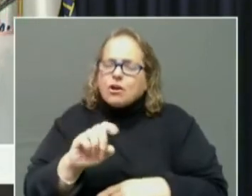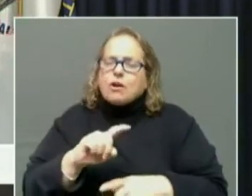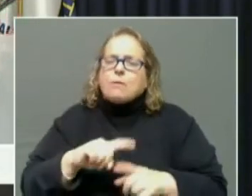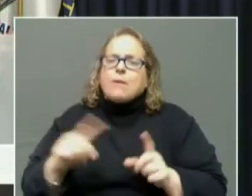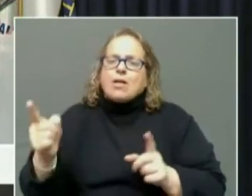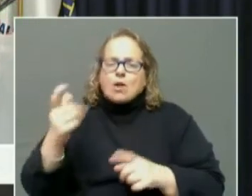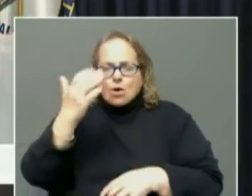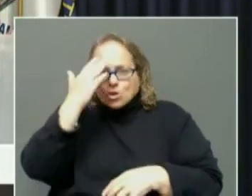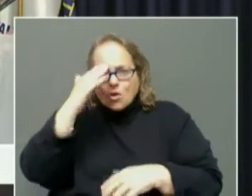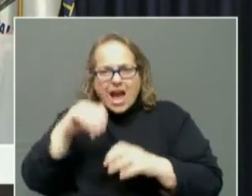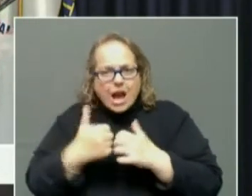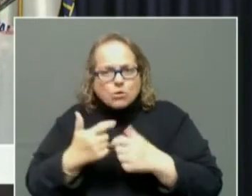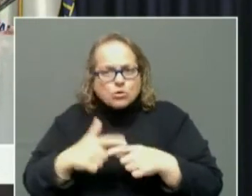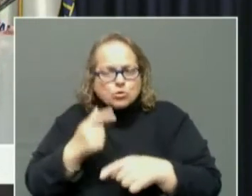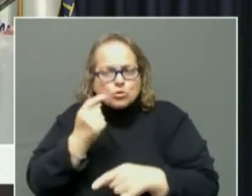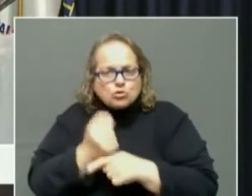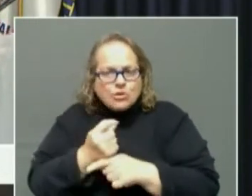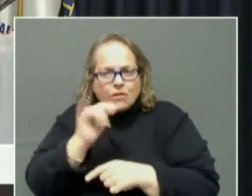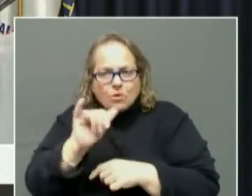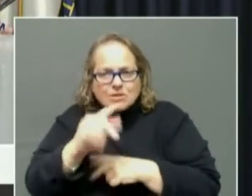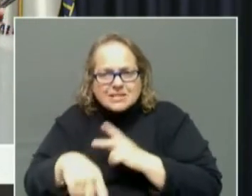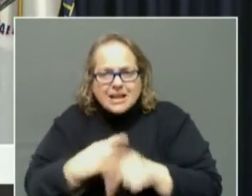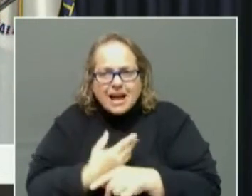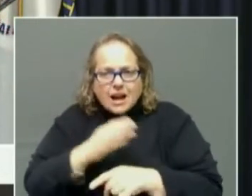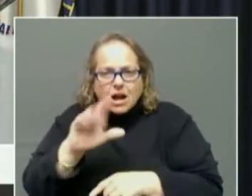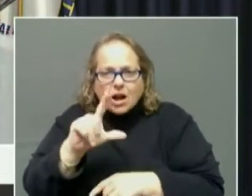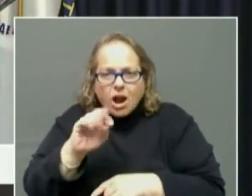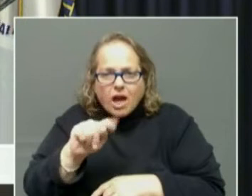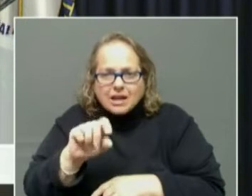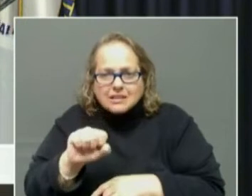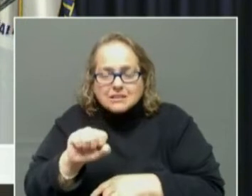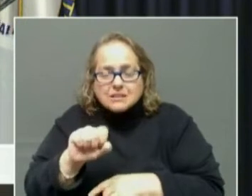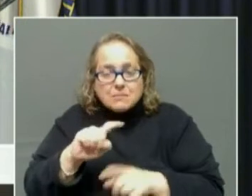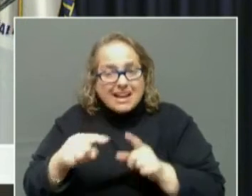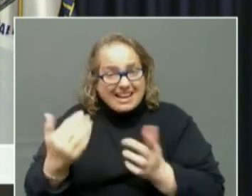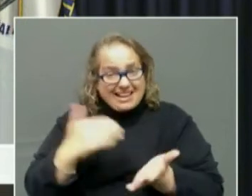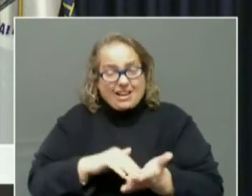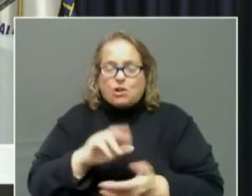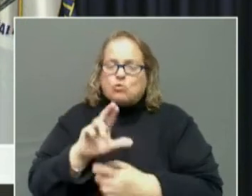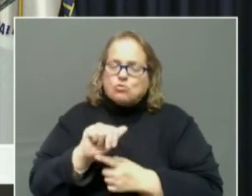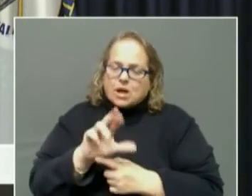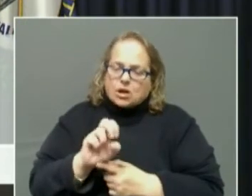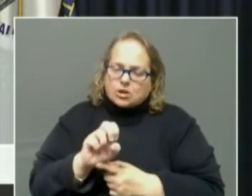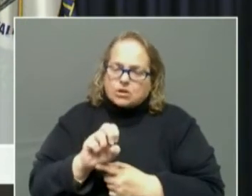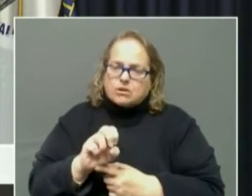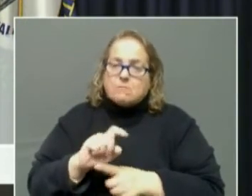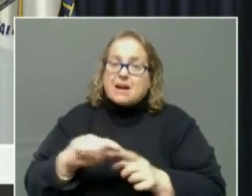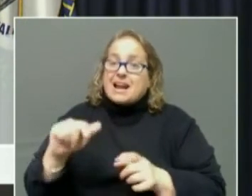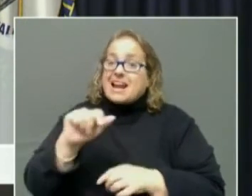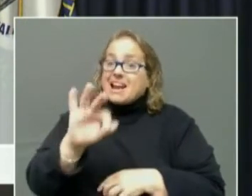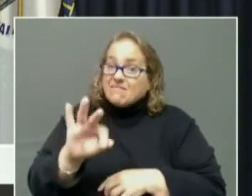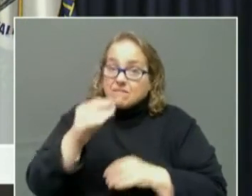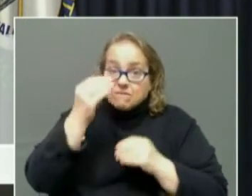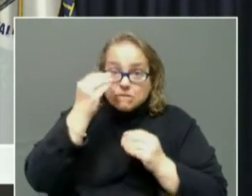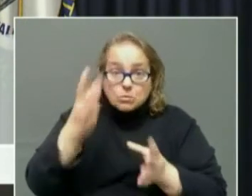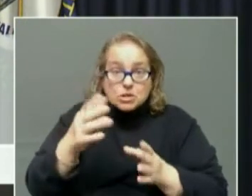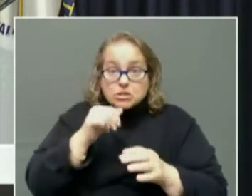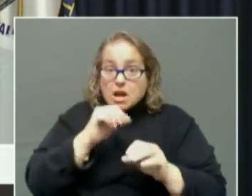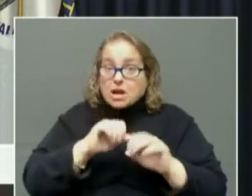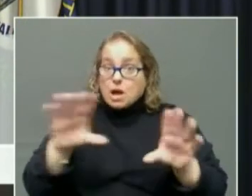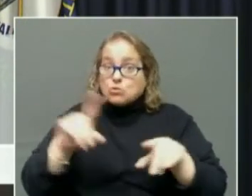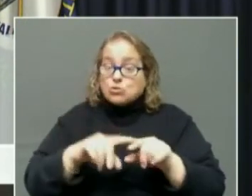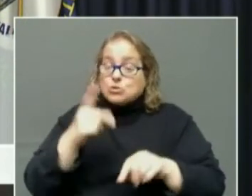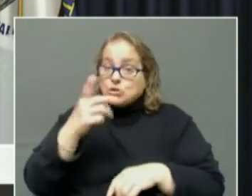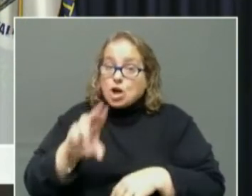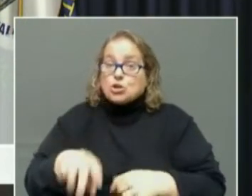it would appear, though it looks like really rare. But if the information hasn't gotten out to all of our doctors, nurses, et cetera,